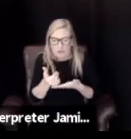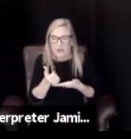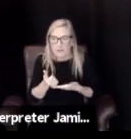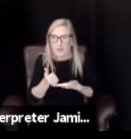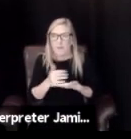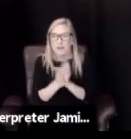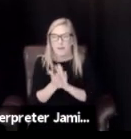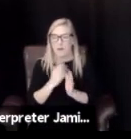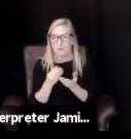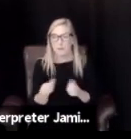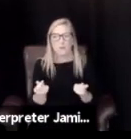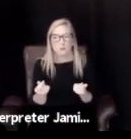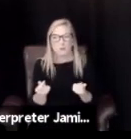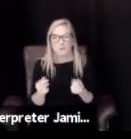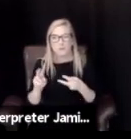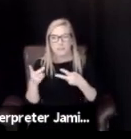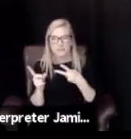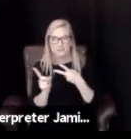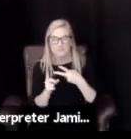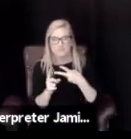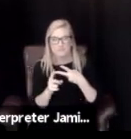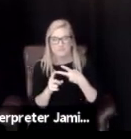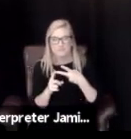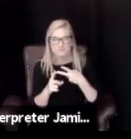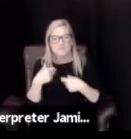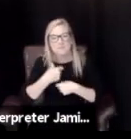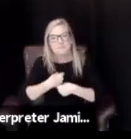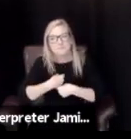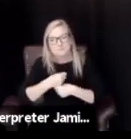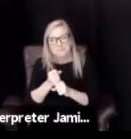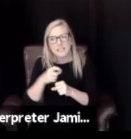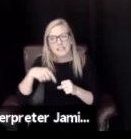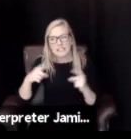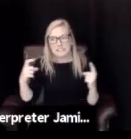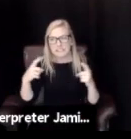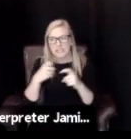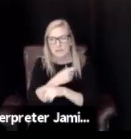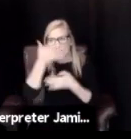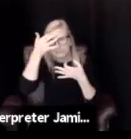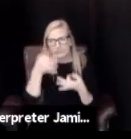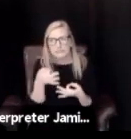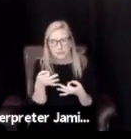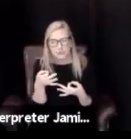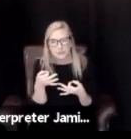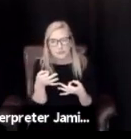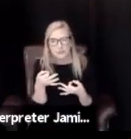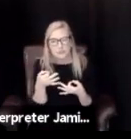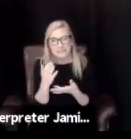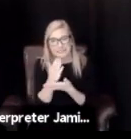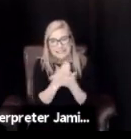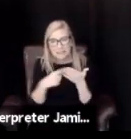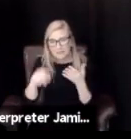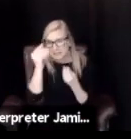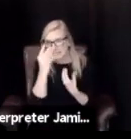problem? The second one is making these complex decisions. Some of this stuff is